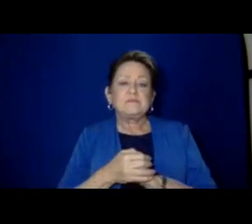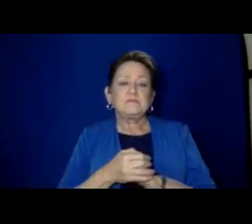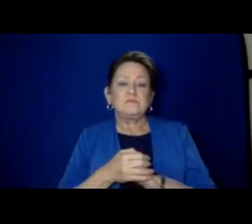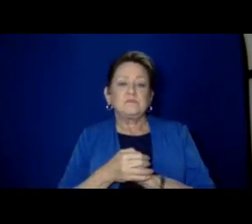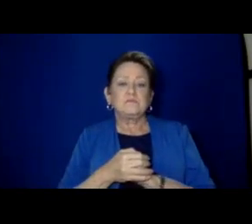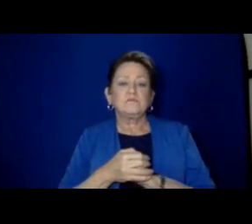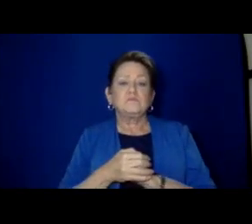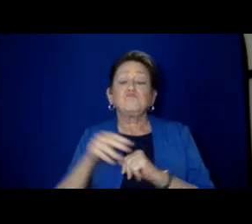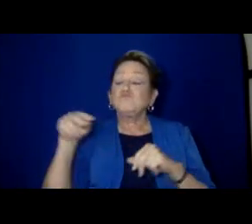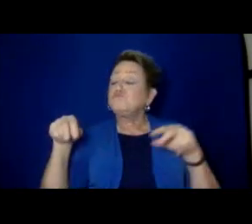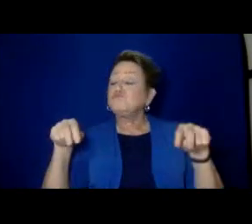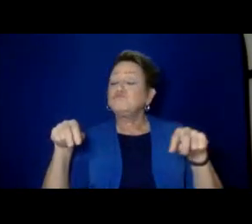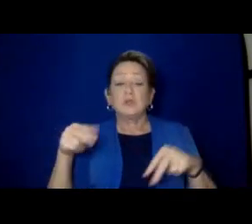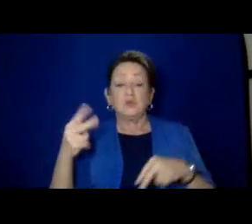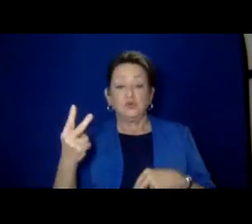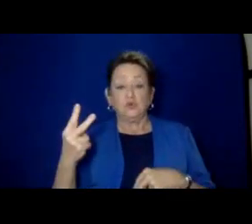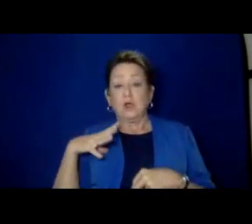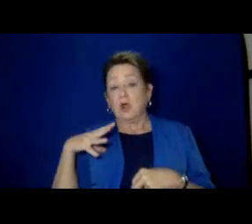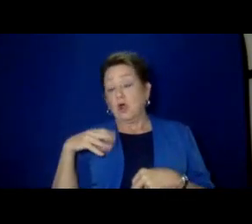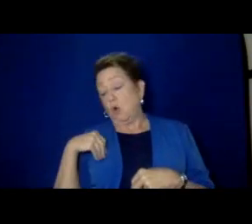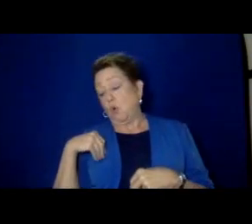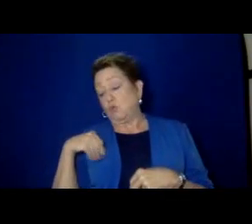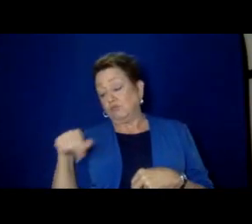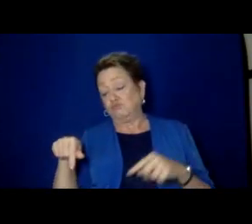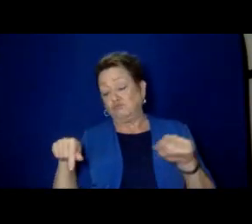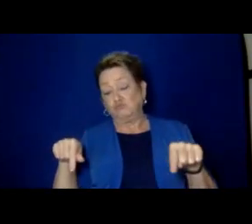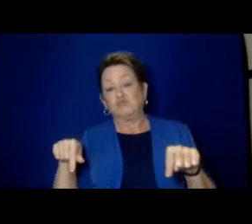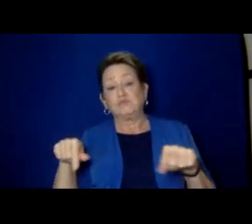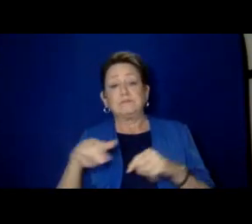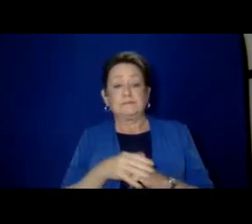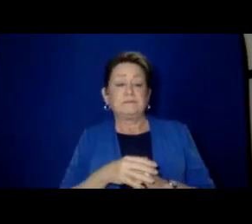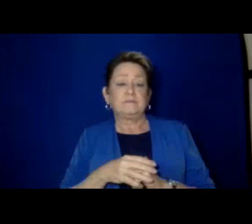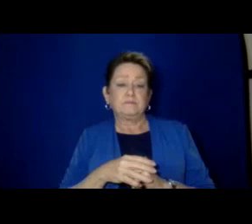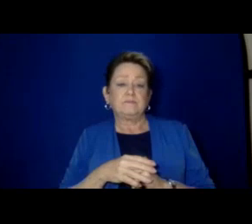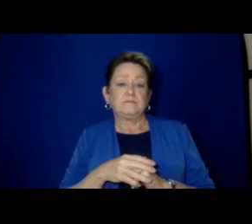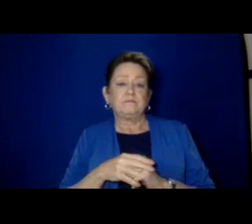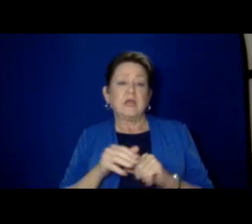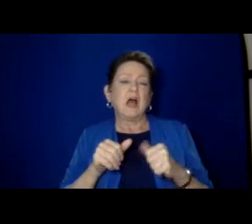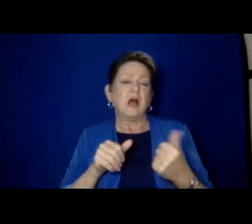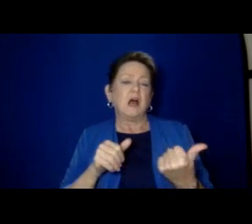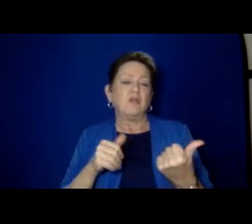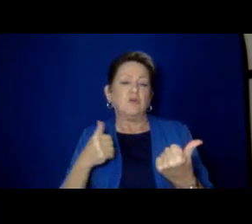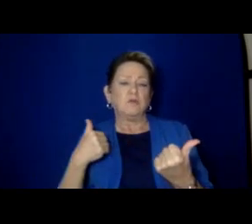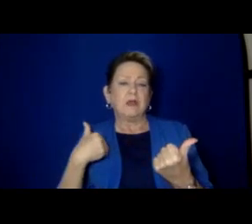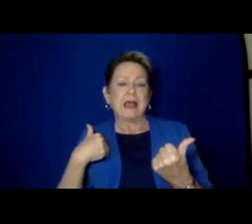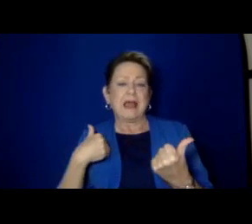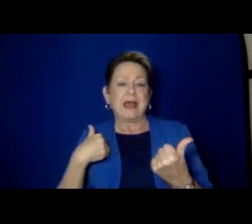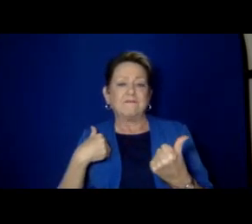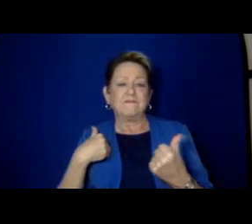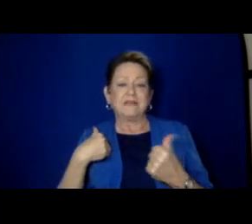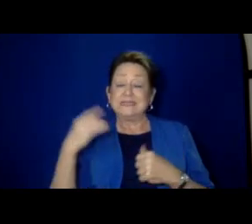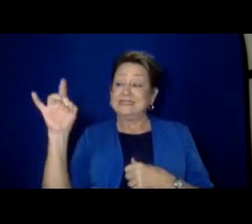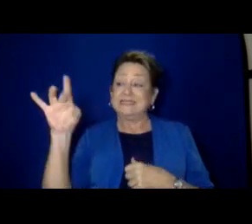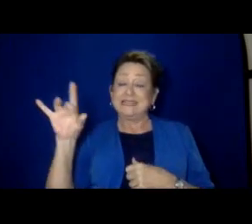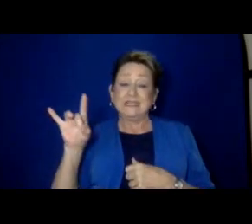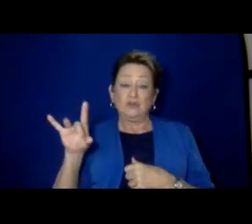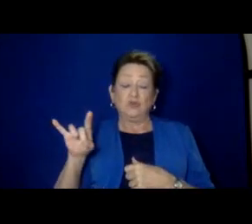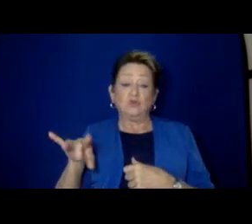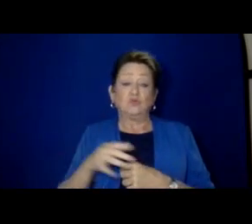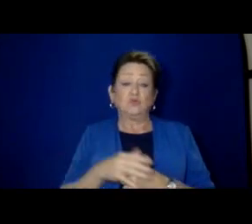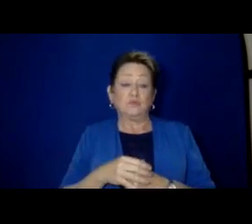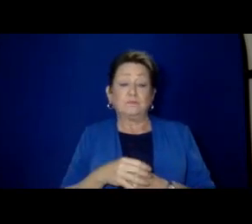view. You'll see there's two areas there. We own one adjacent to our West Busway ramp there. The other, we have some existing signaling there where they need